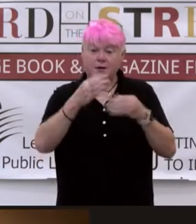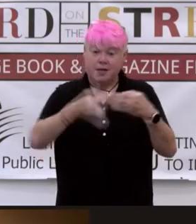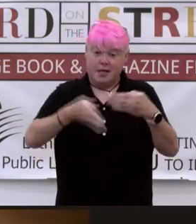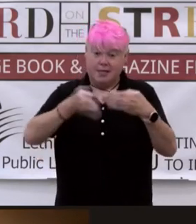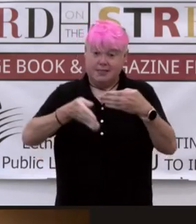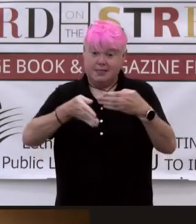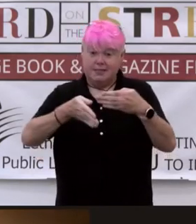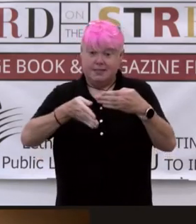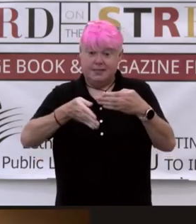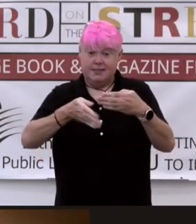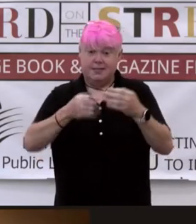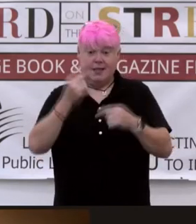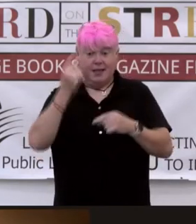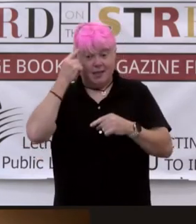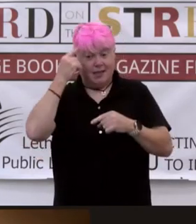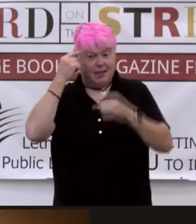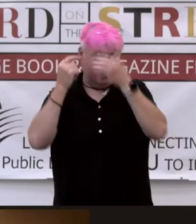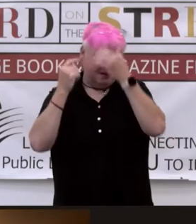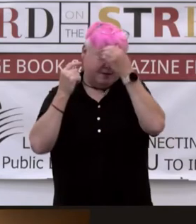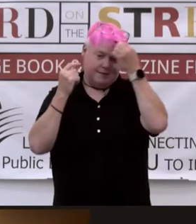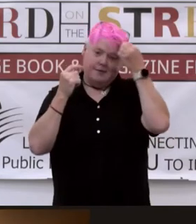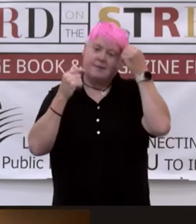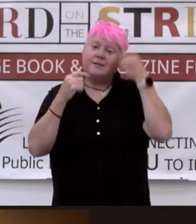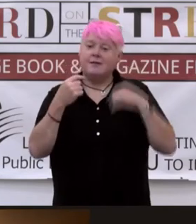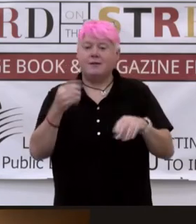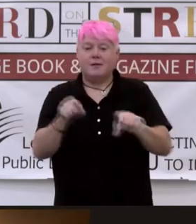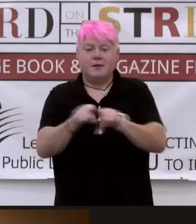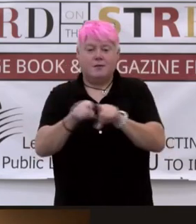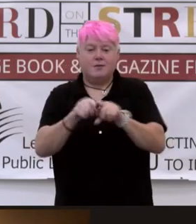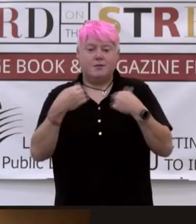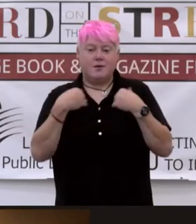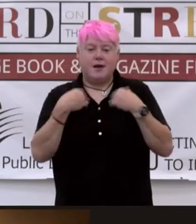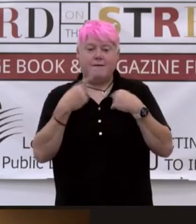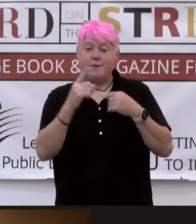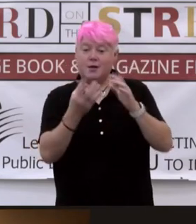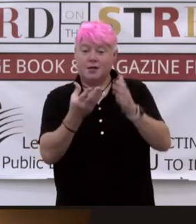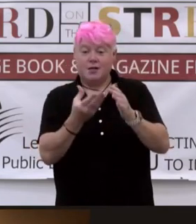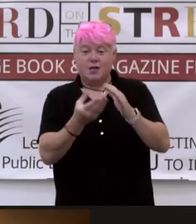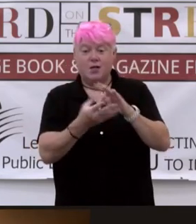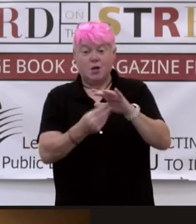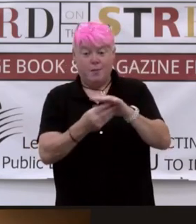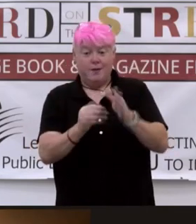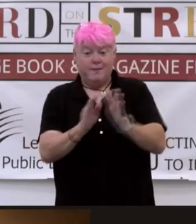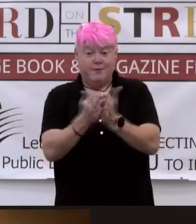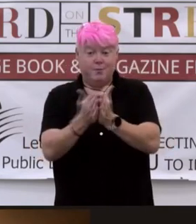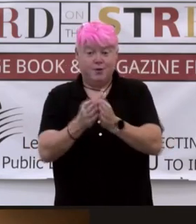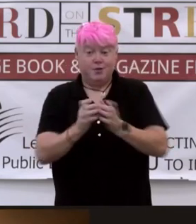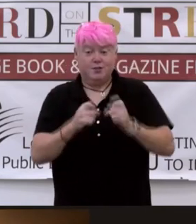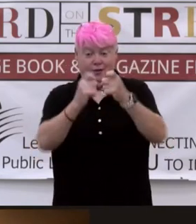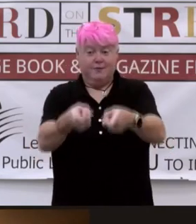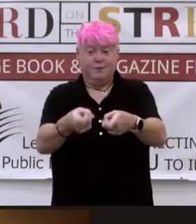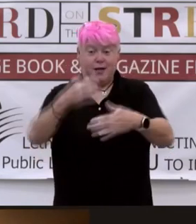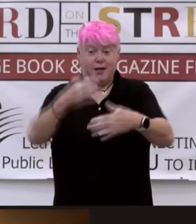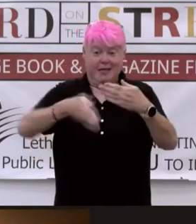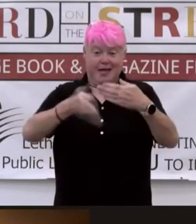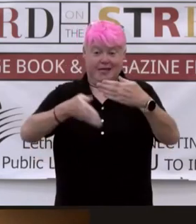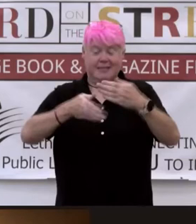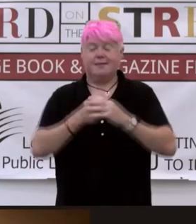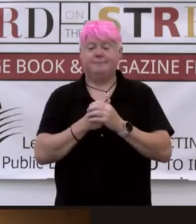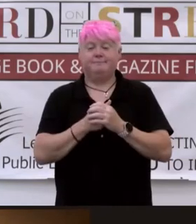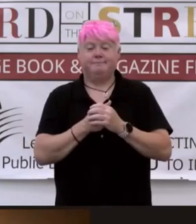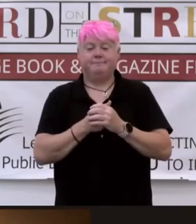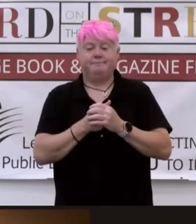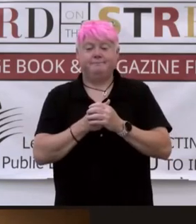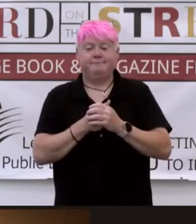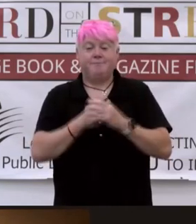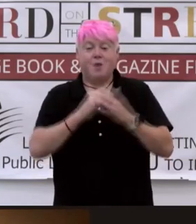but I think that's about it. Oh, and then I also have a copy of the book to give away at the end, so we'll do a little giveaway at the end, which is a fun way to wrap up. So,